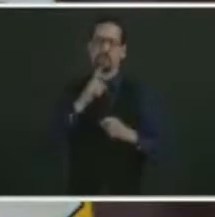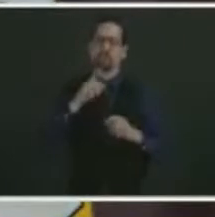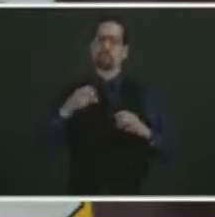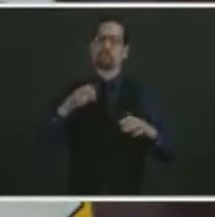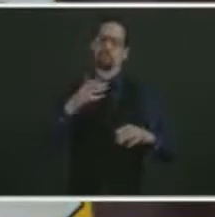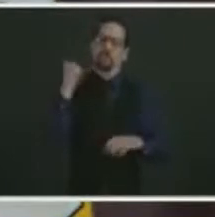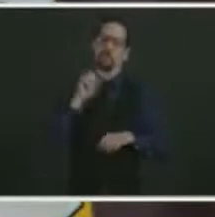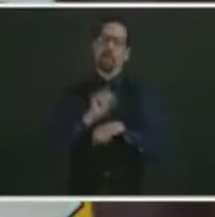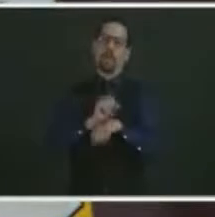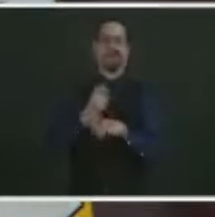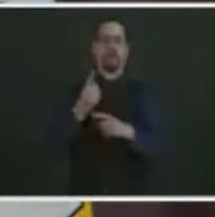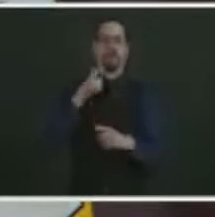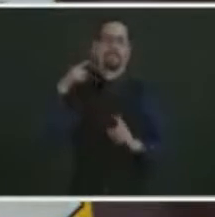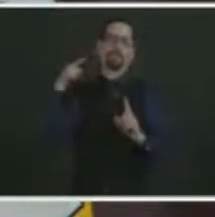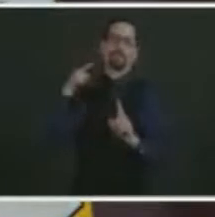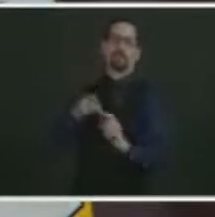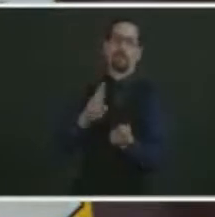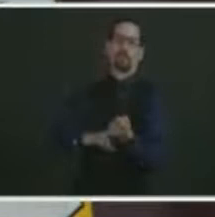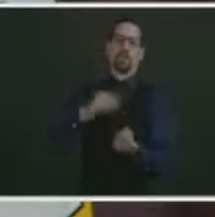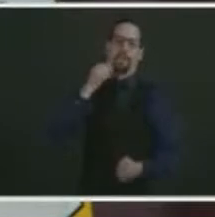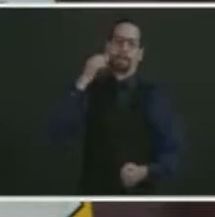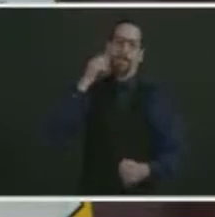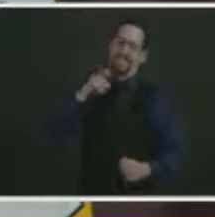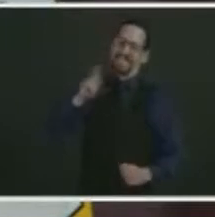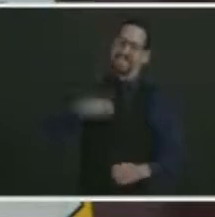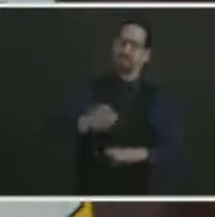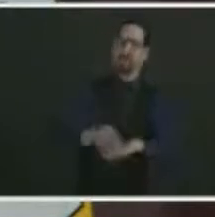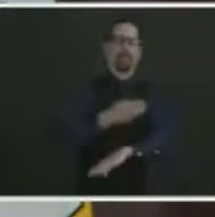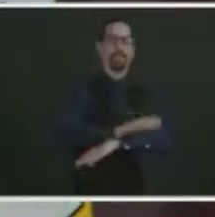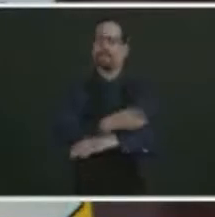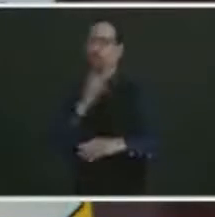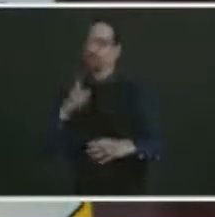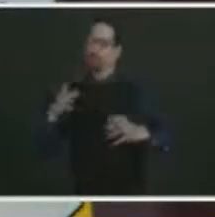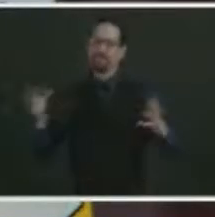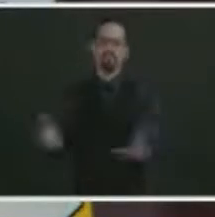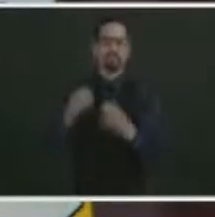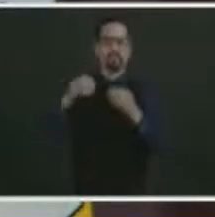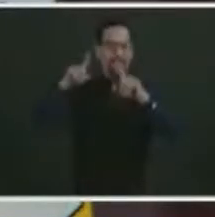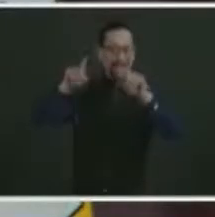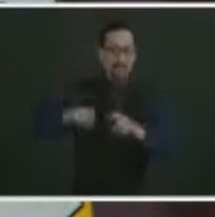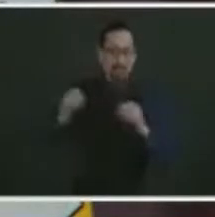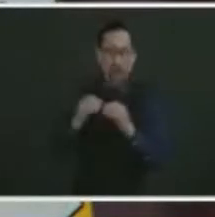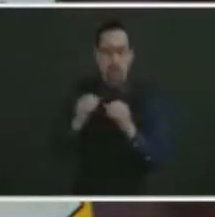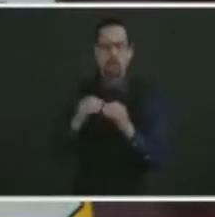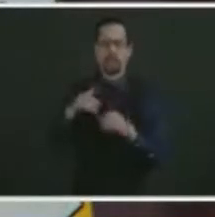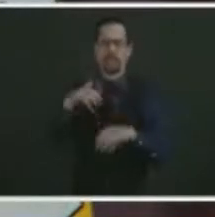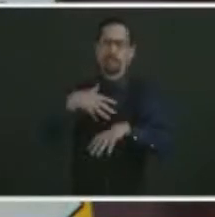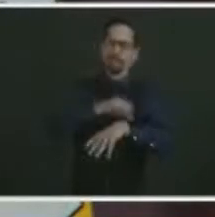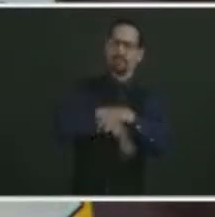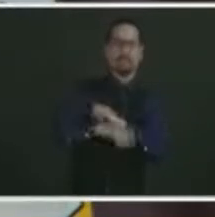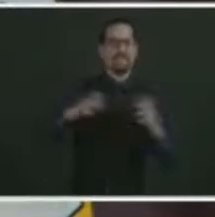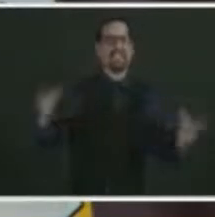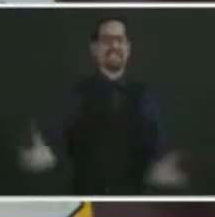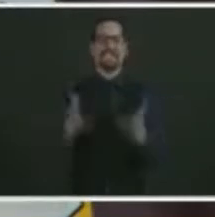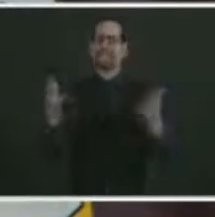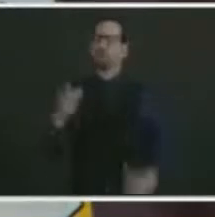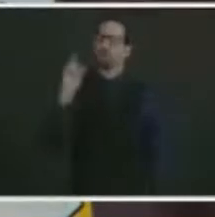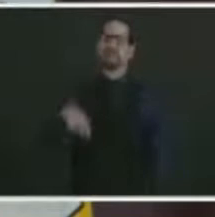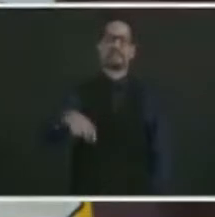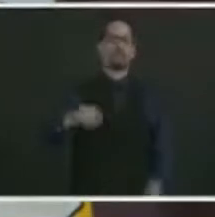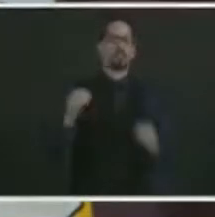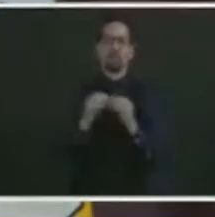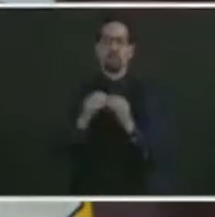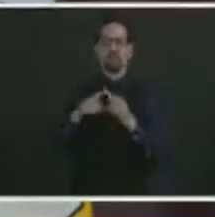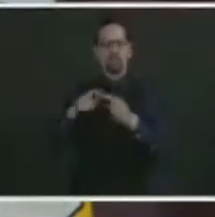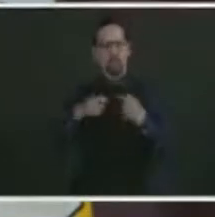asking us to ramp up our inspections of nursing homes, to make sure they're doing infection control, every state they